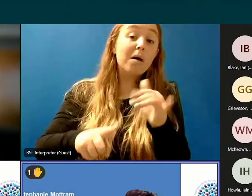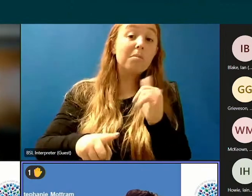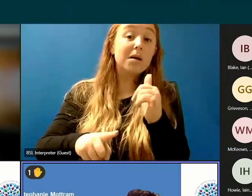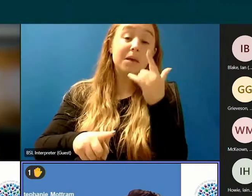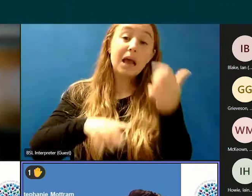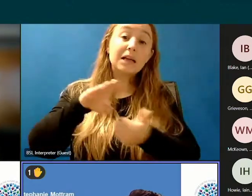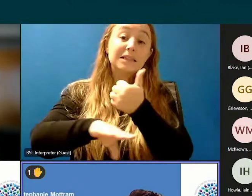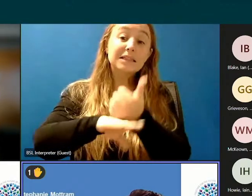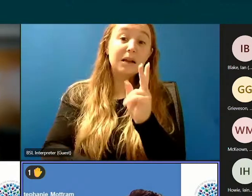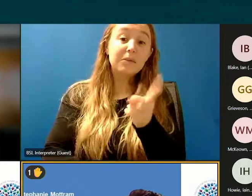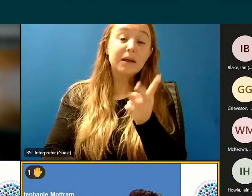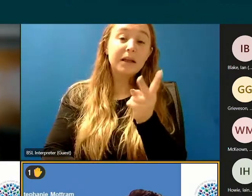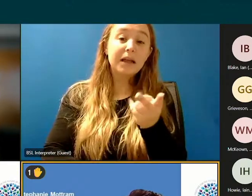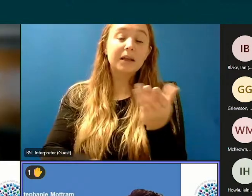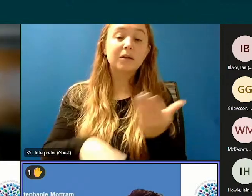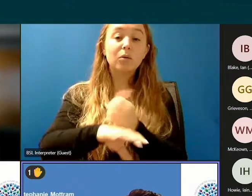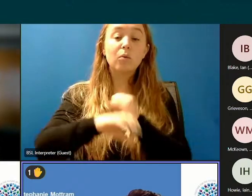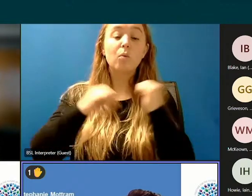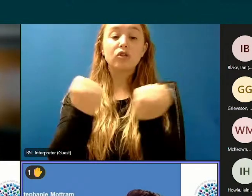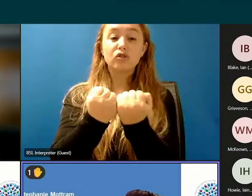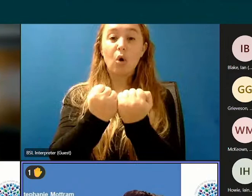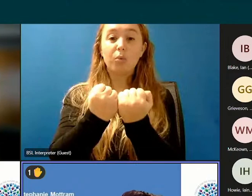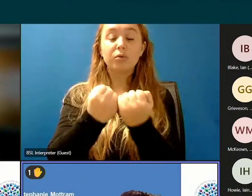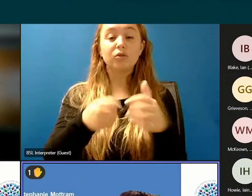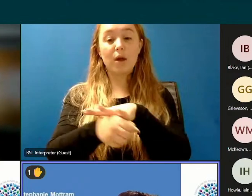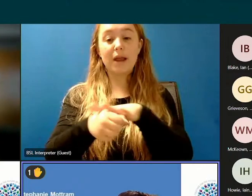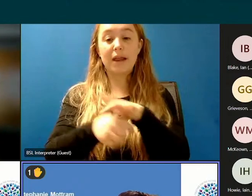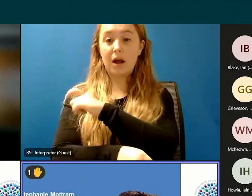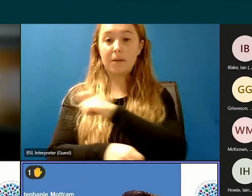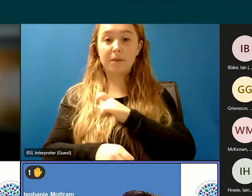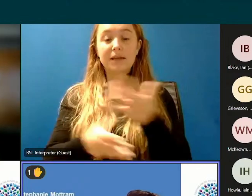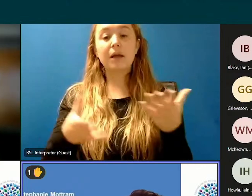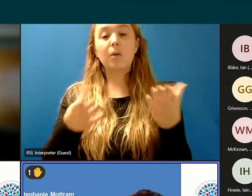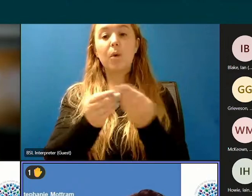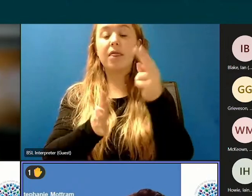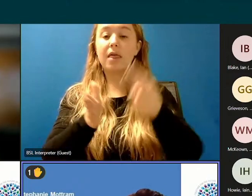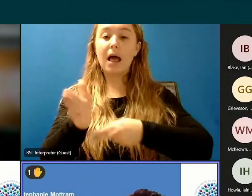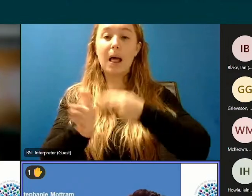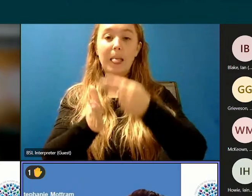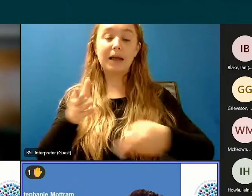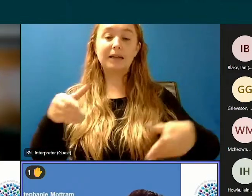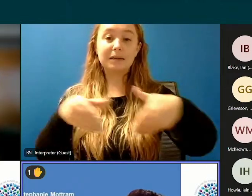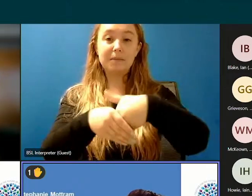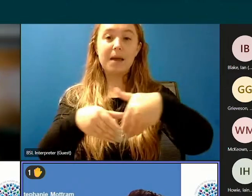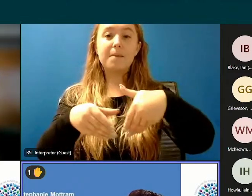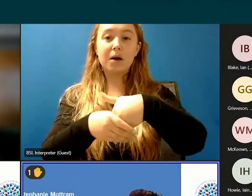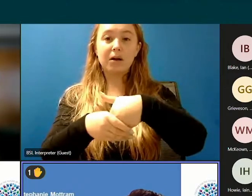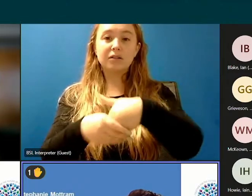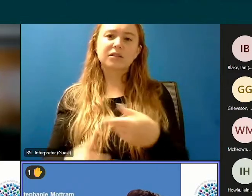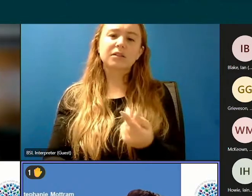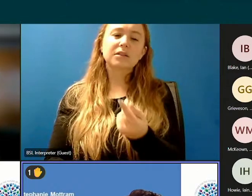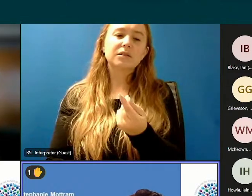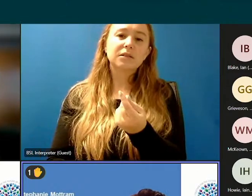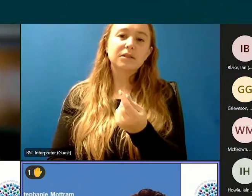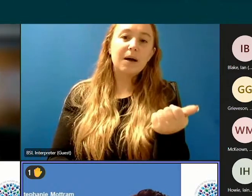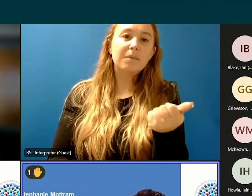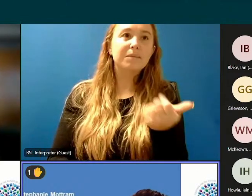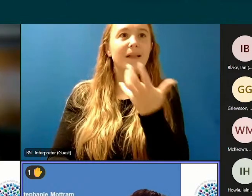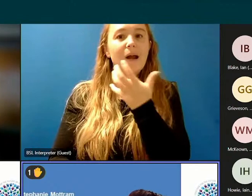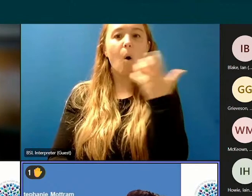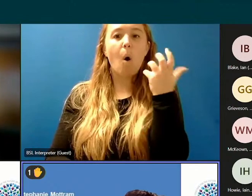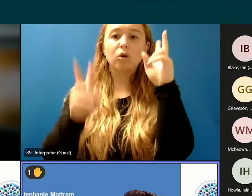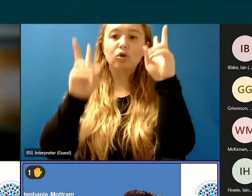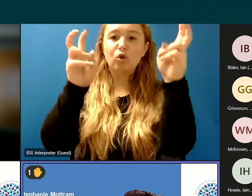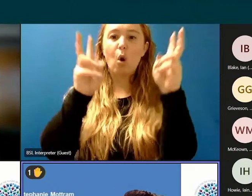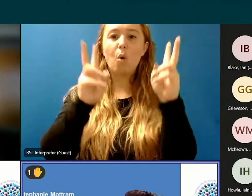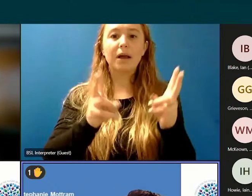yourselves as an area committee with the elected members, particularly on some of the kind of the hot topics we've talked